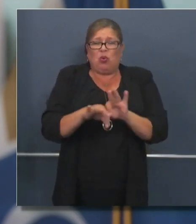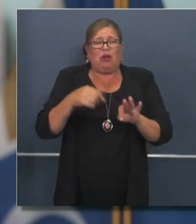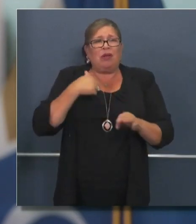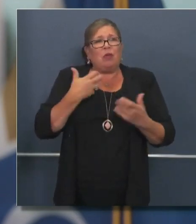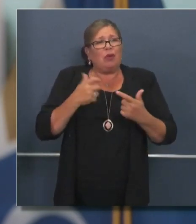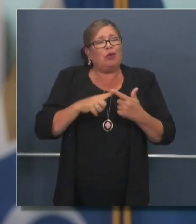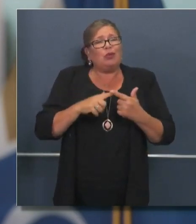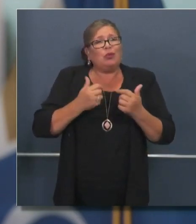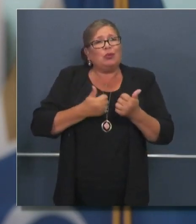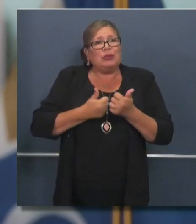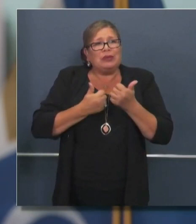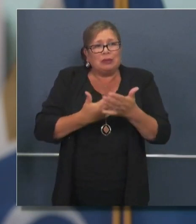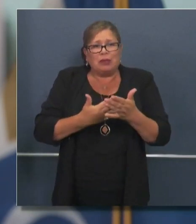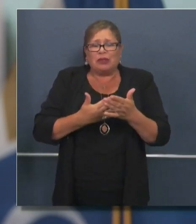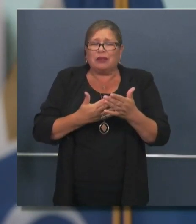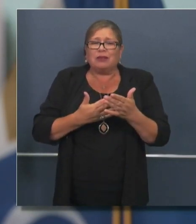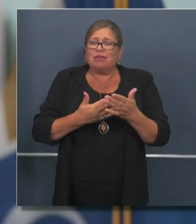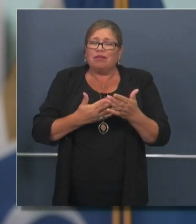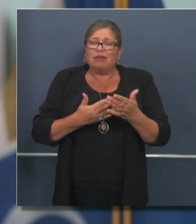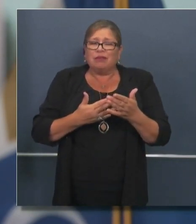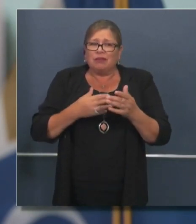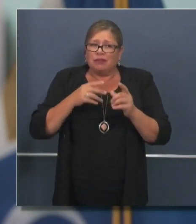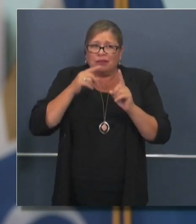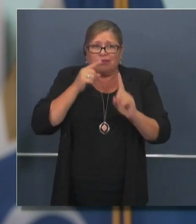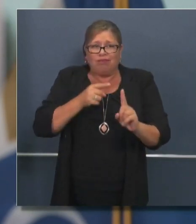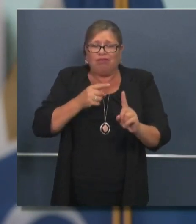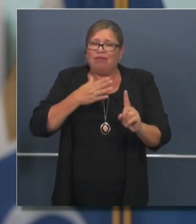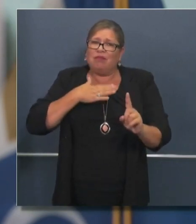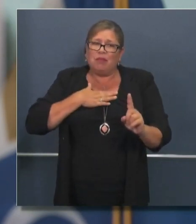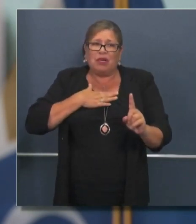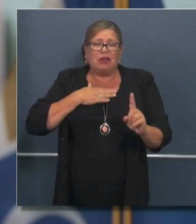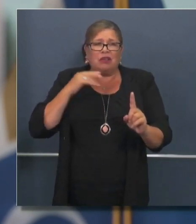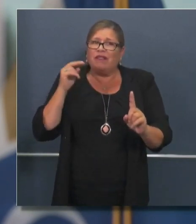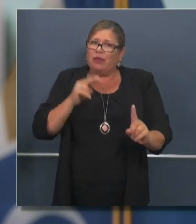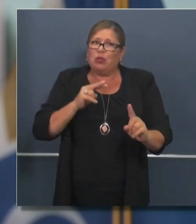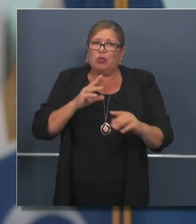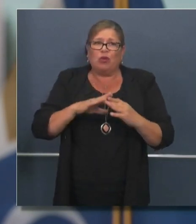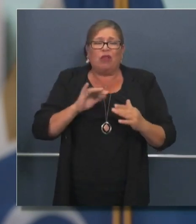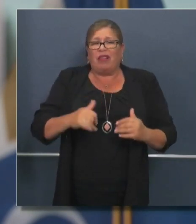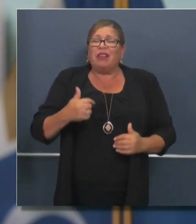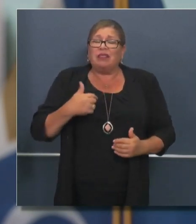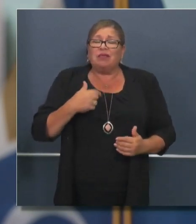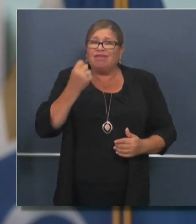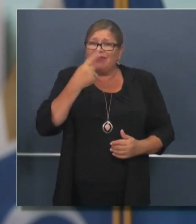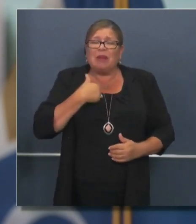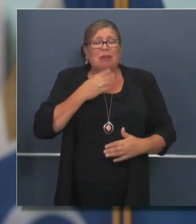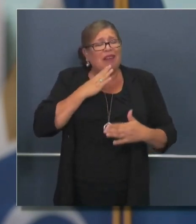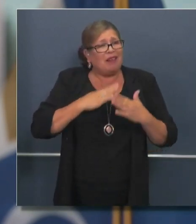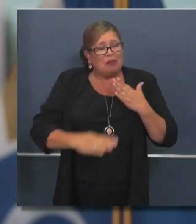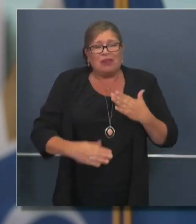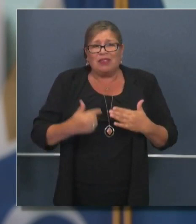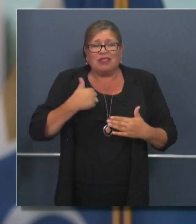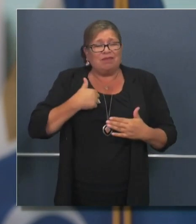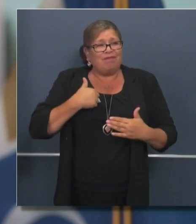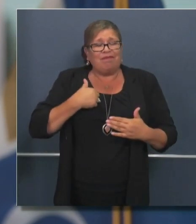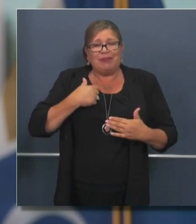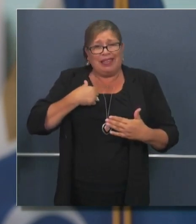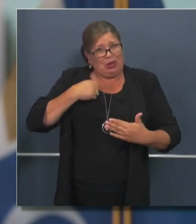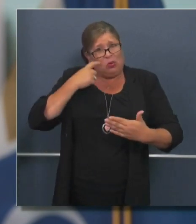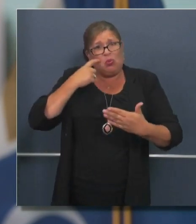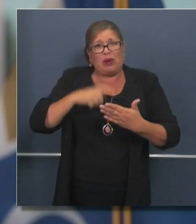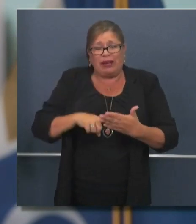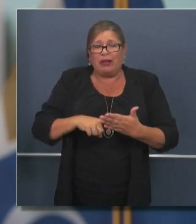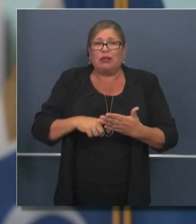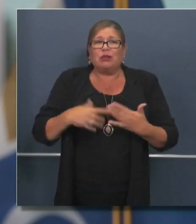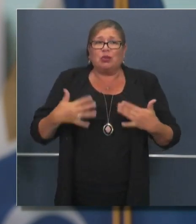express, as a point of privilege, a point of view, again, humbly, with a deep recognition that we